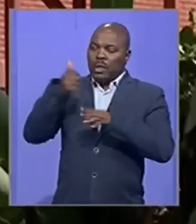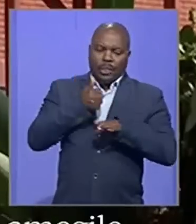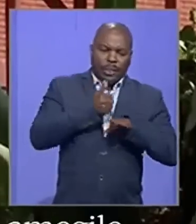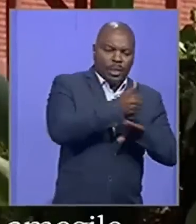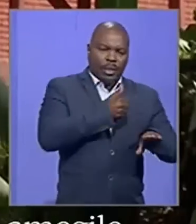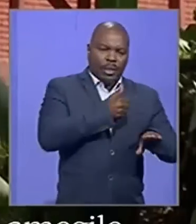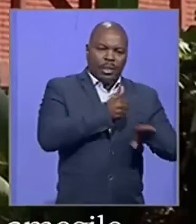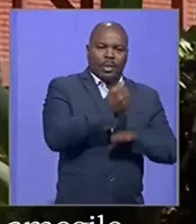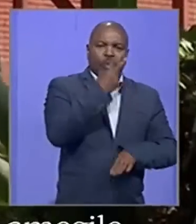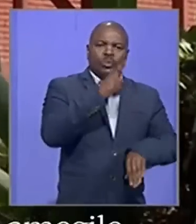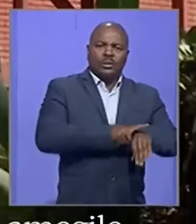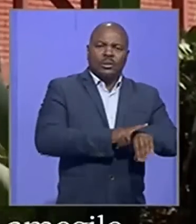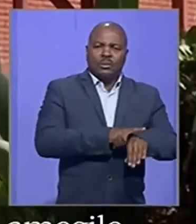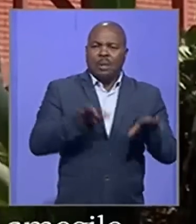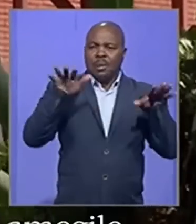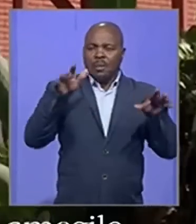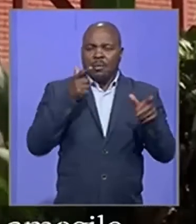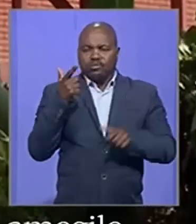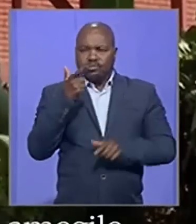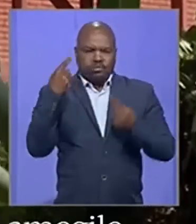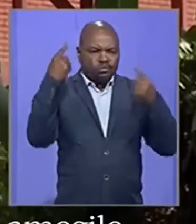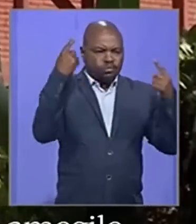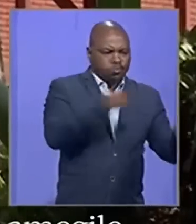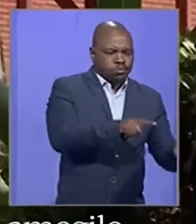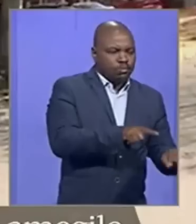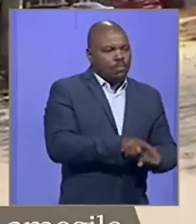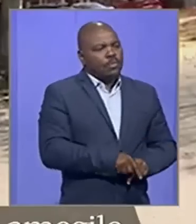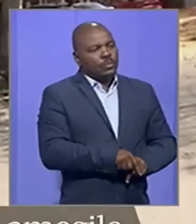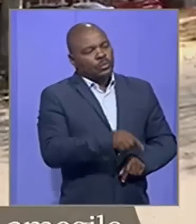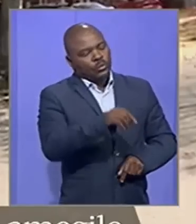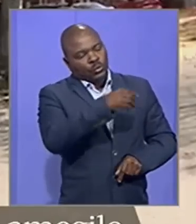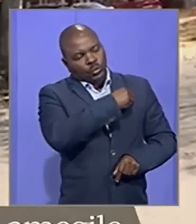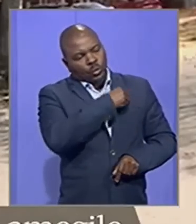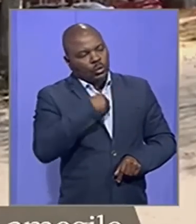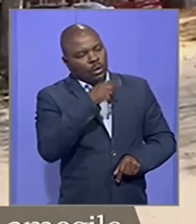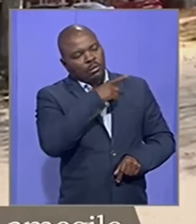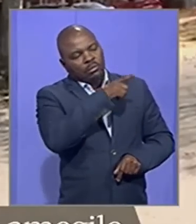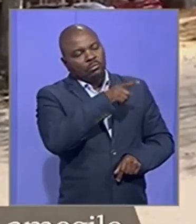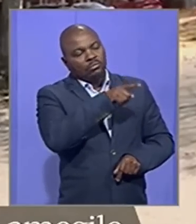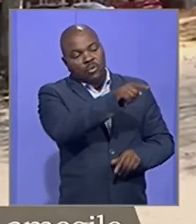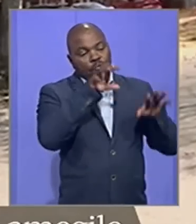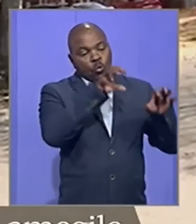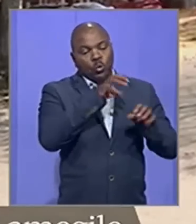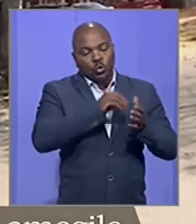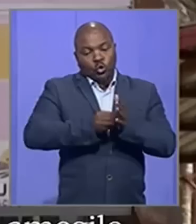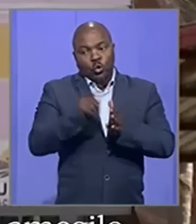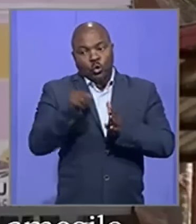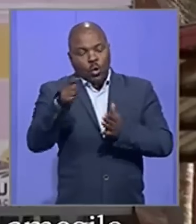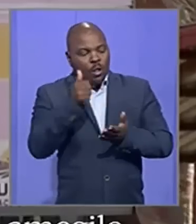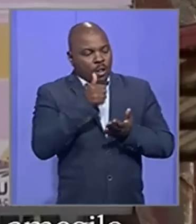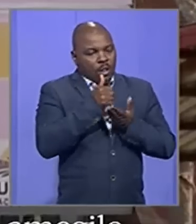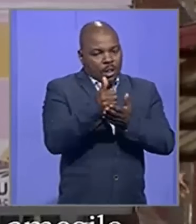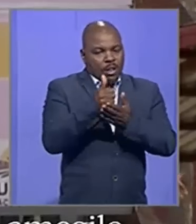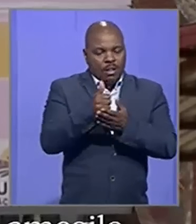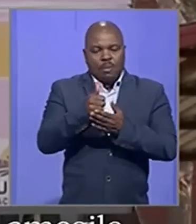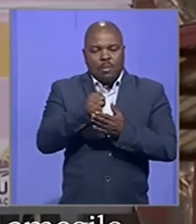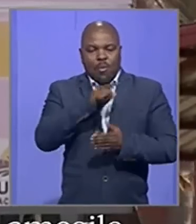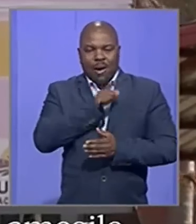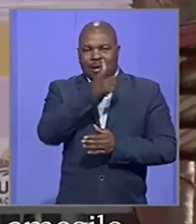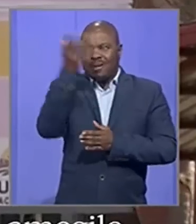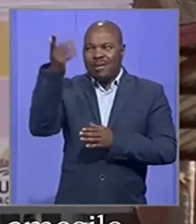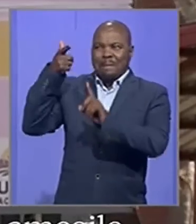matšhošetši. Baitlhami ka dithunya ba gapeleditše dingaka go oka disenyi mmogo ka dikgobalo tša dikolo ka Labohlano. Matšatši a mabedi